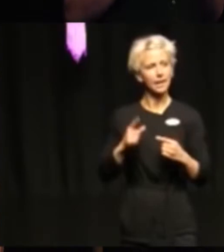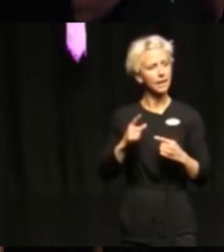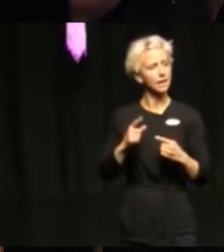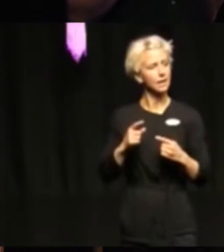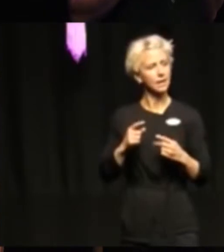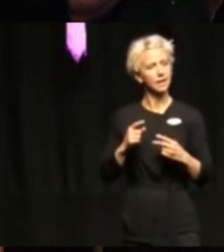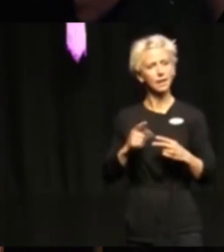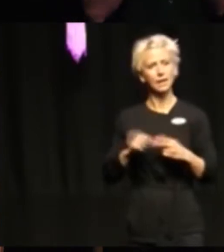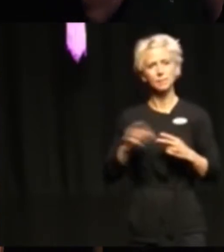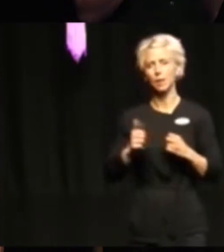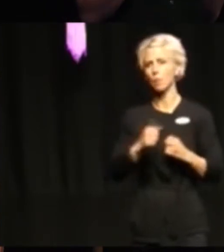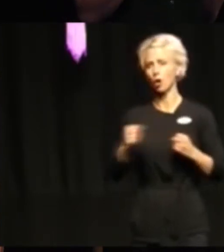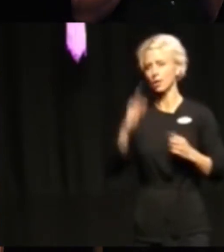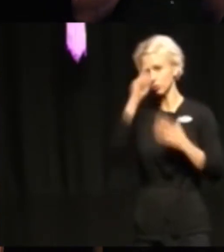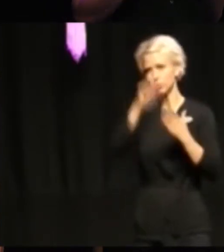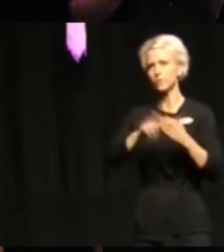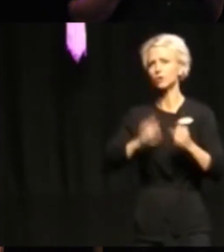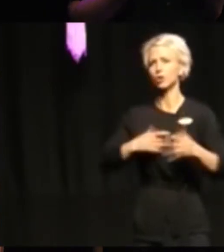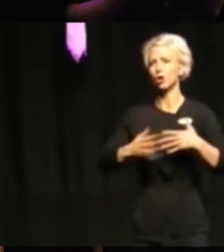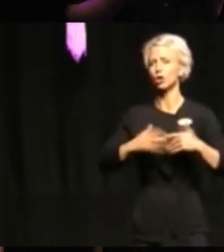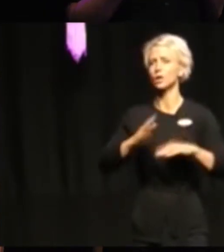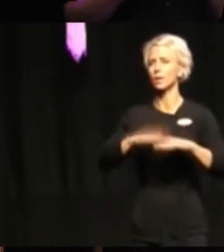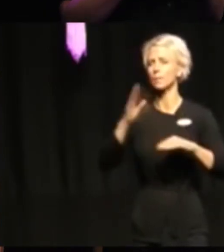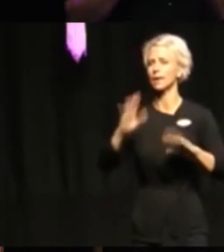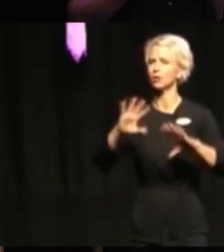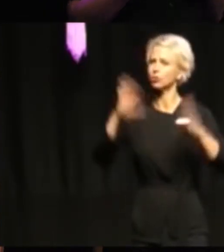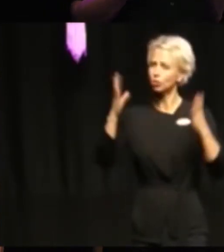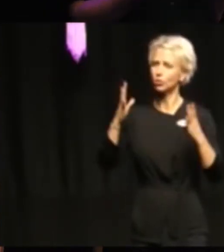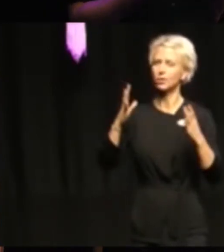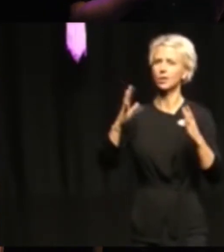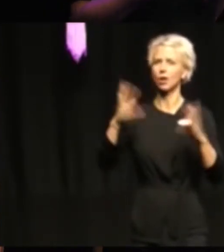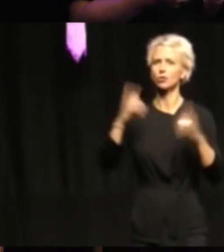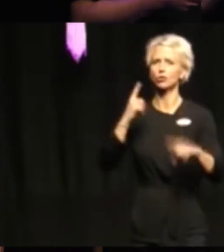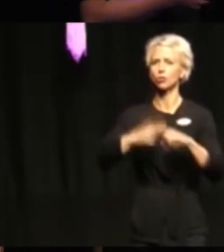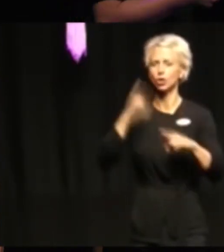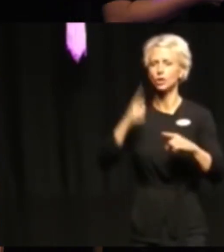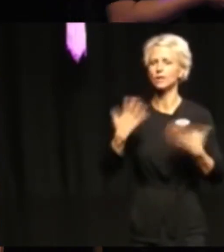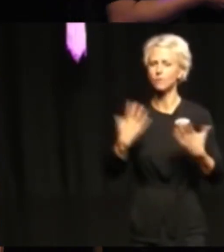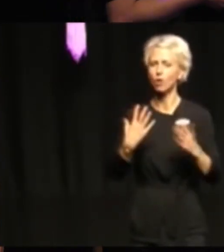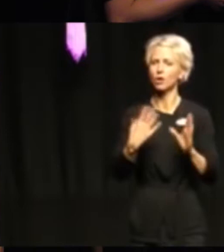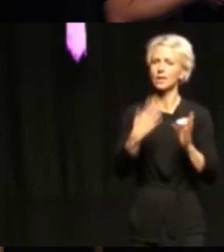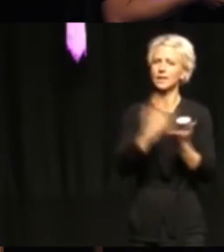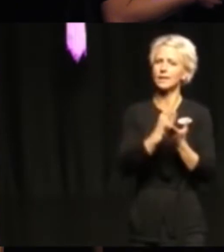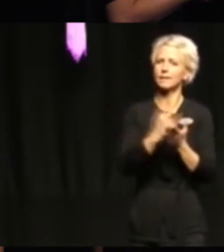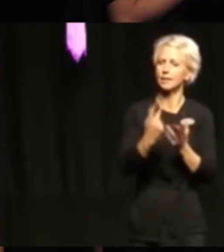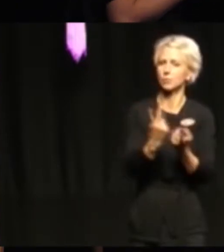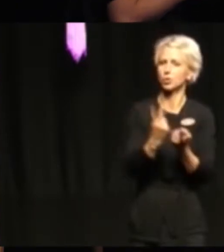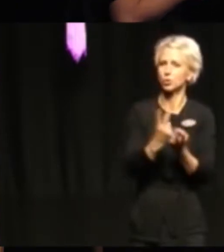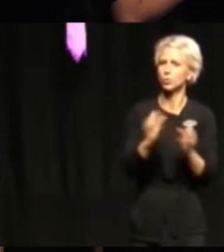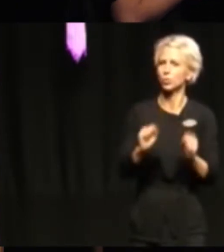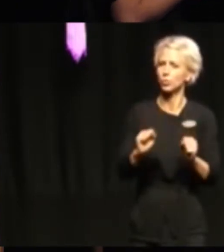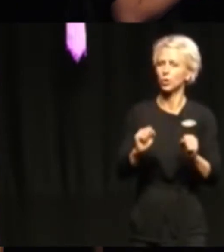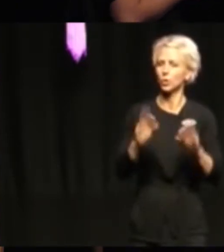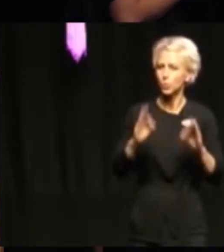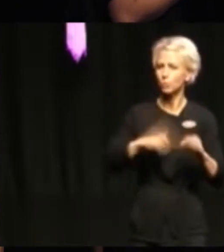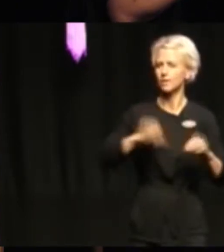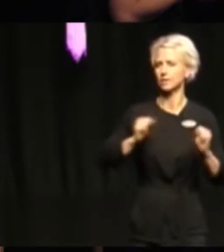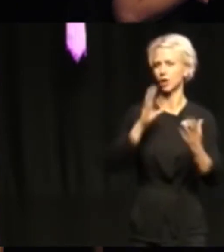sometimes just to clarify what a right really mean and how it should be interpreted, especially the